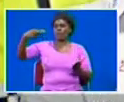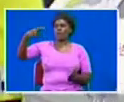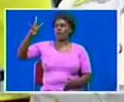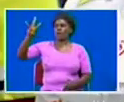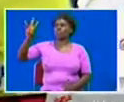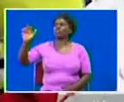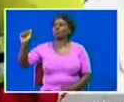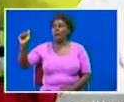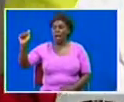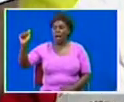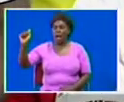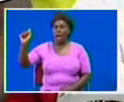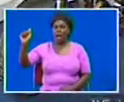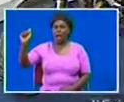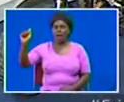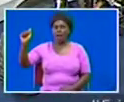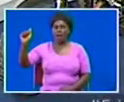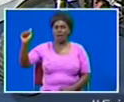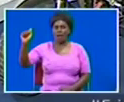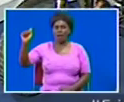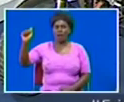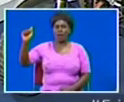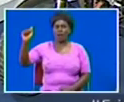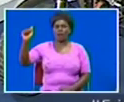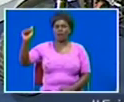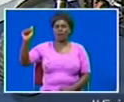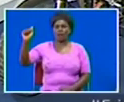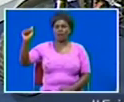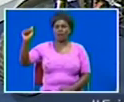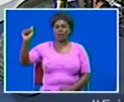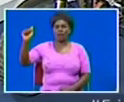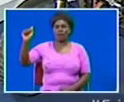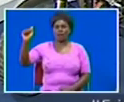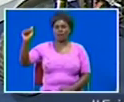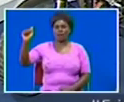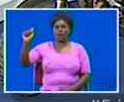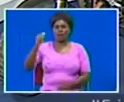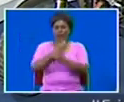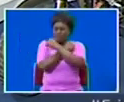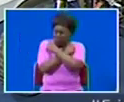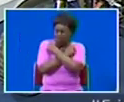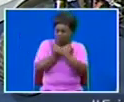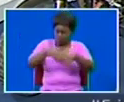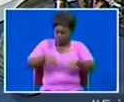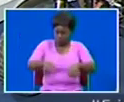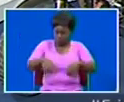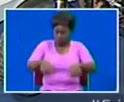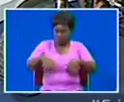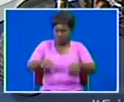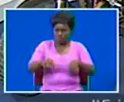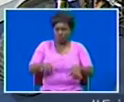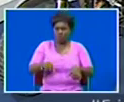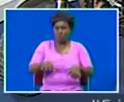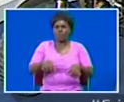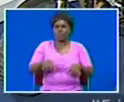just my name, Chua. Chua, yes, all right. I'm known as Chua. Sawa Chua. Yes, I've been riding for a couple of years. Okay. I love to ride, and I'm looking forward to